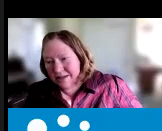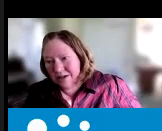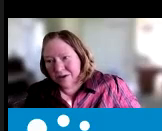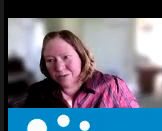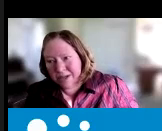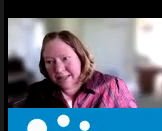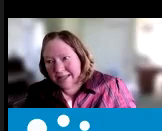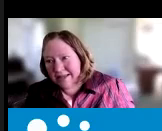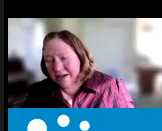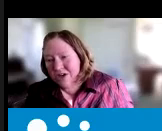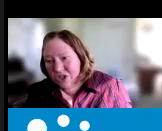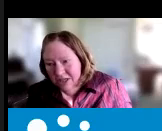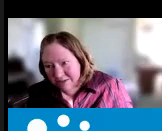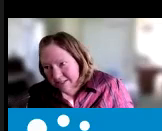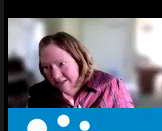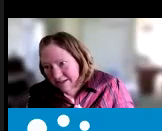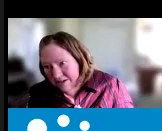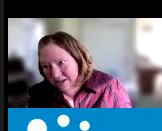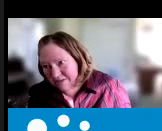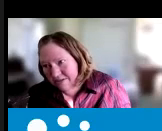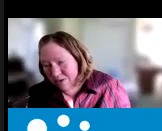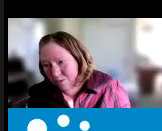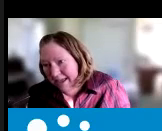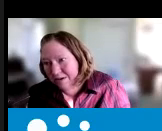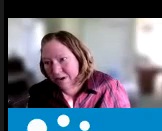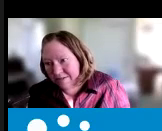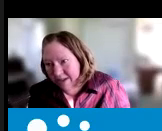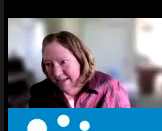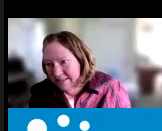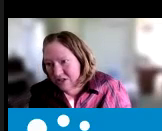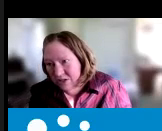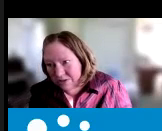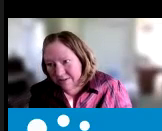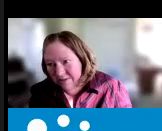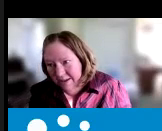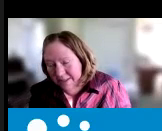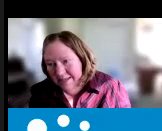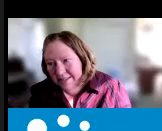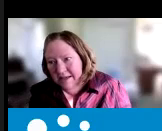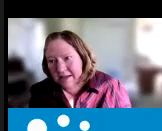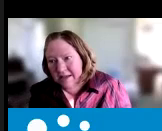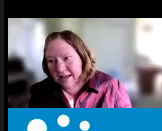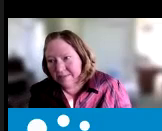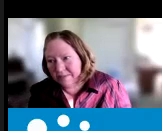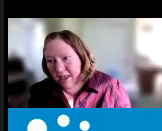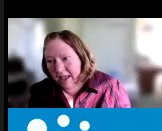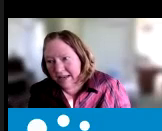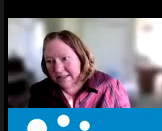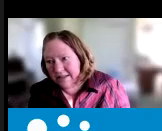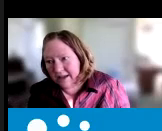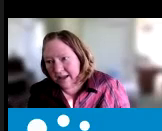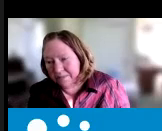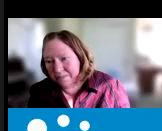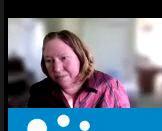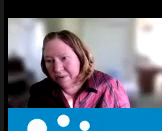is, really shift the way that we invest in children and families, and